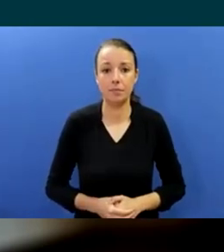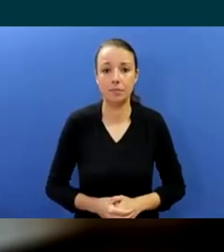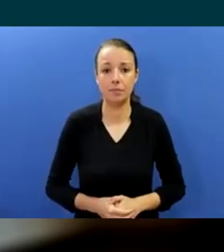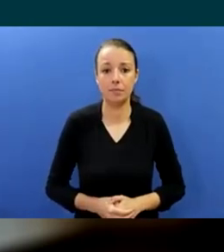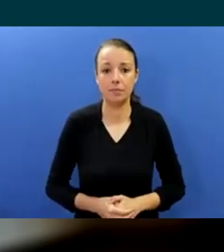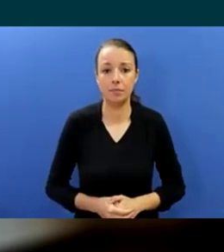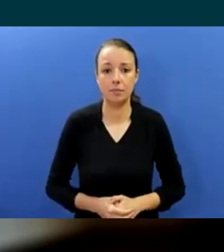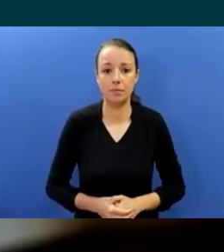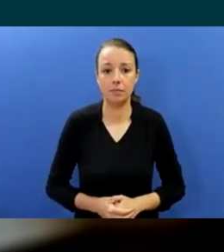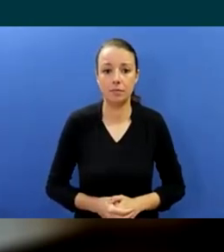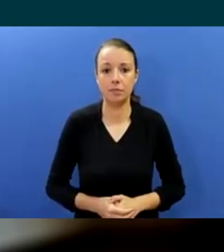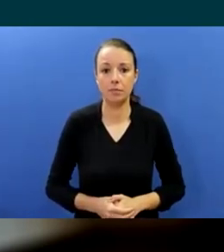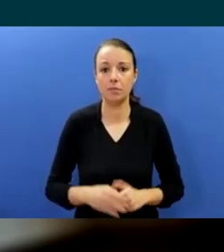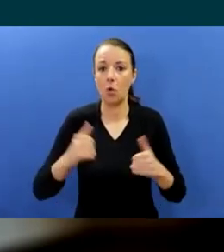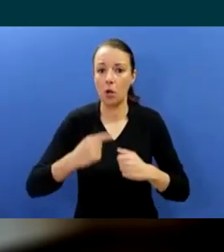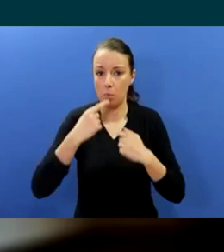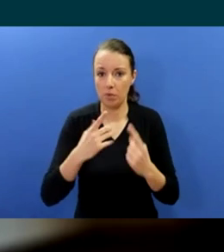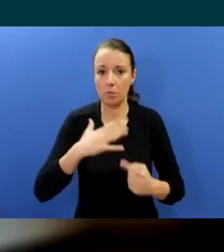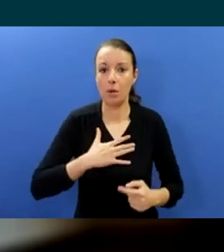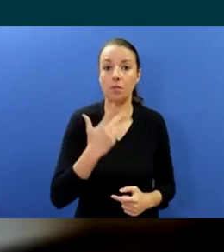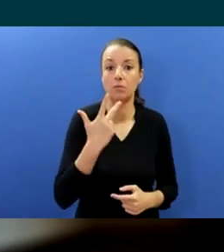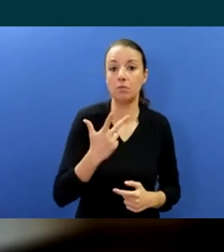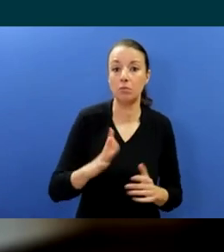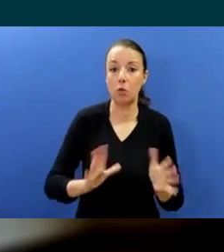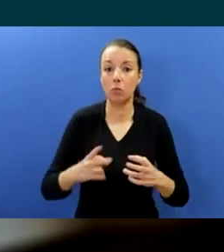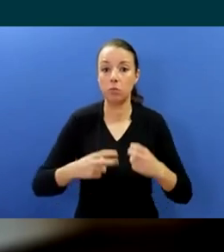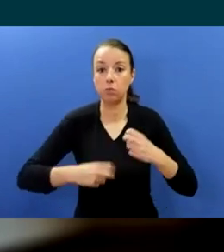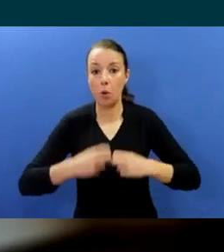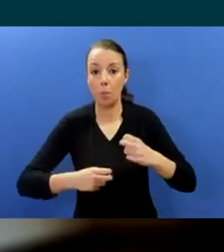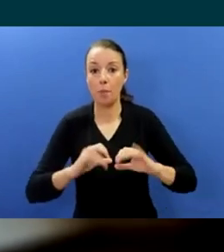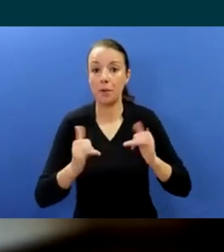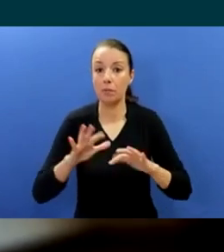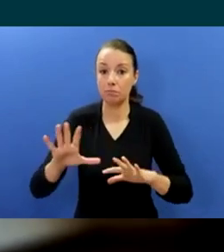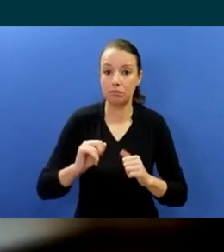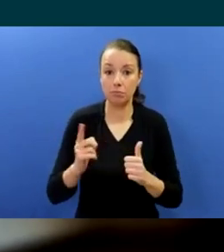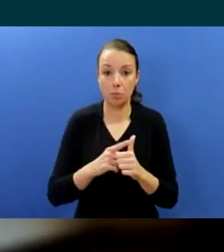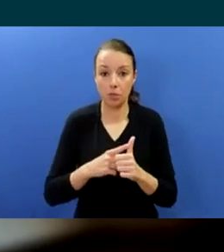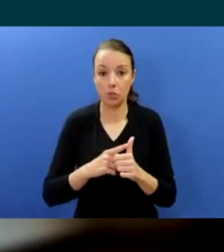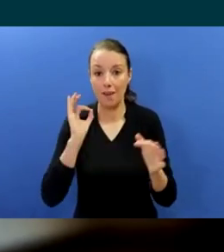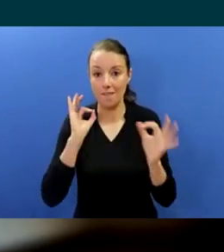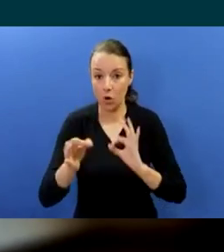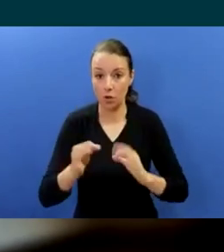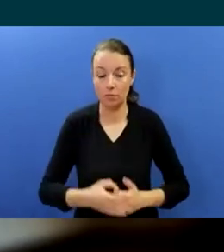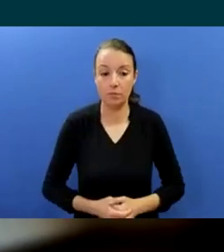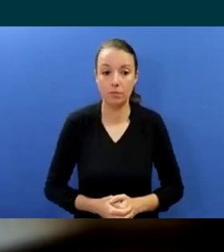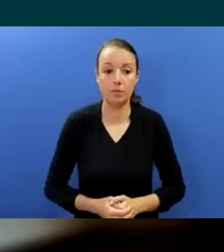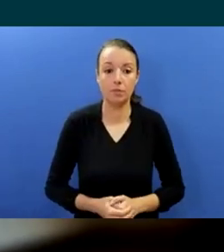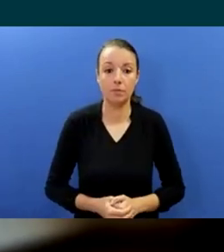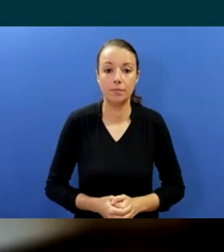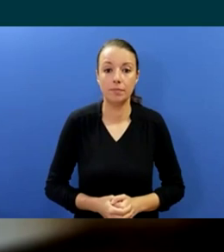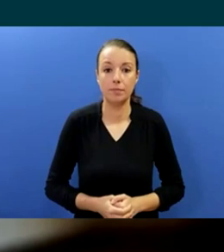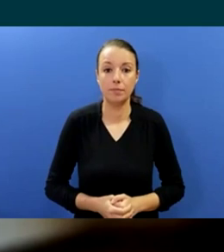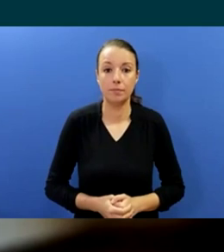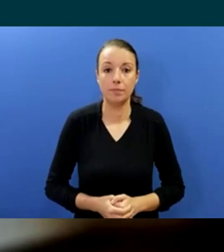ways to deal with that. We have information. We have just one way from the public